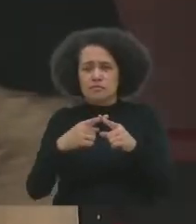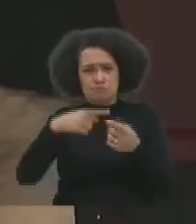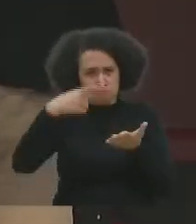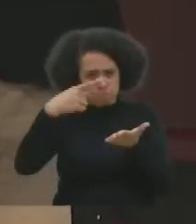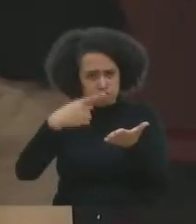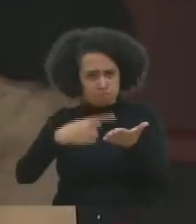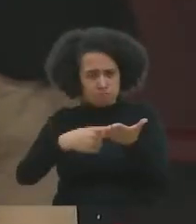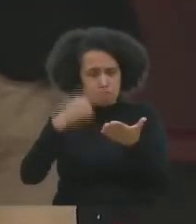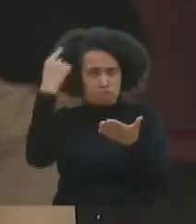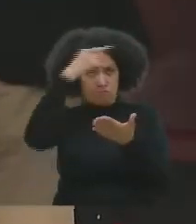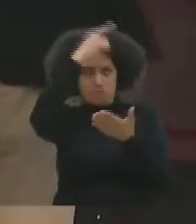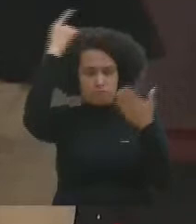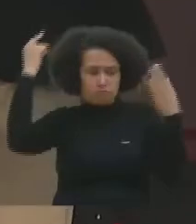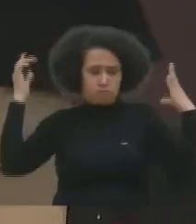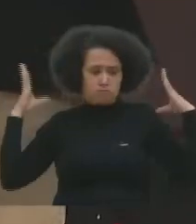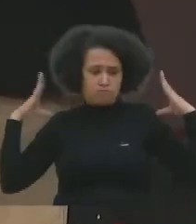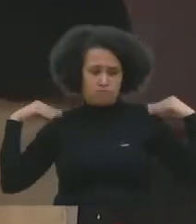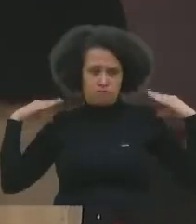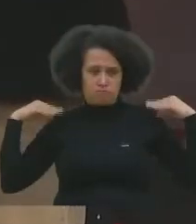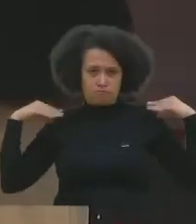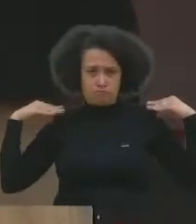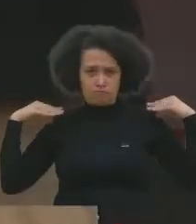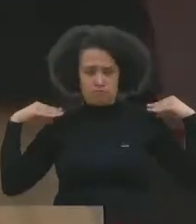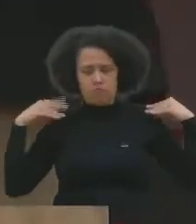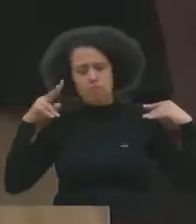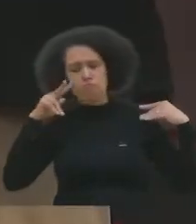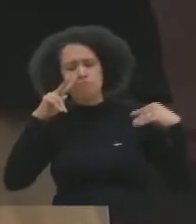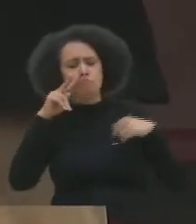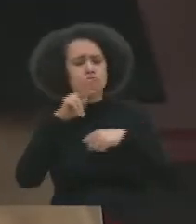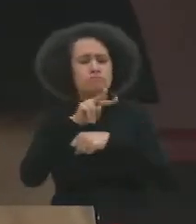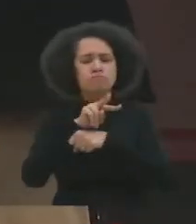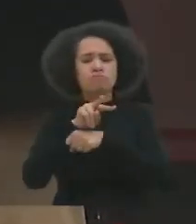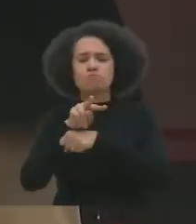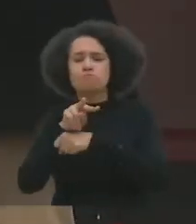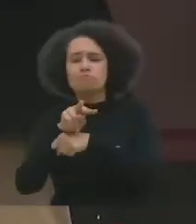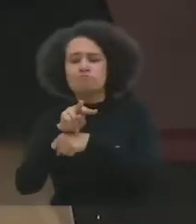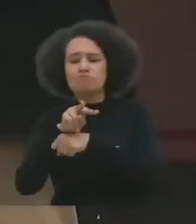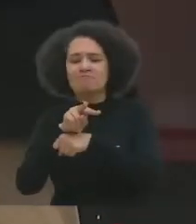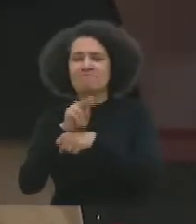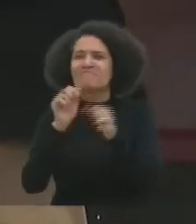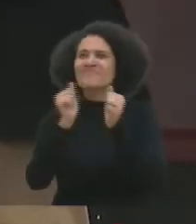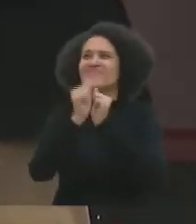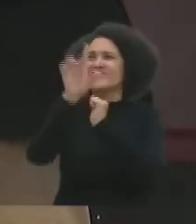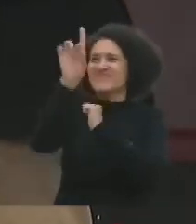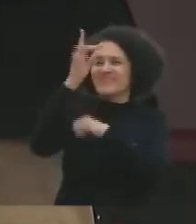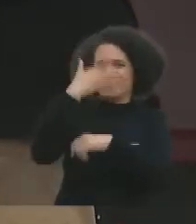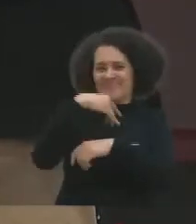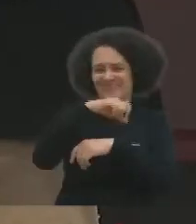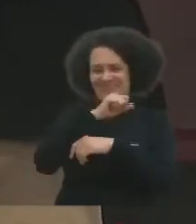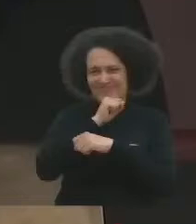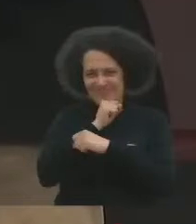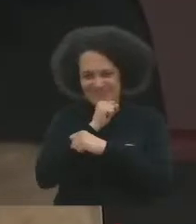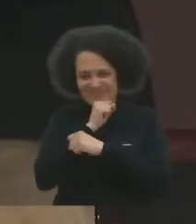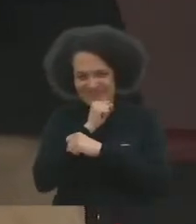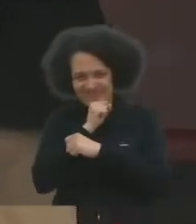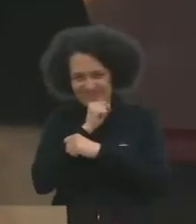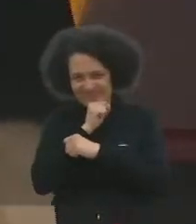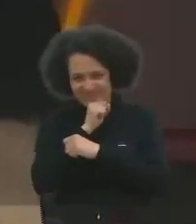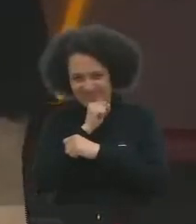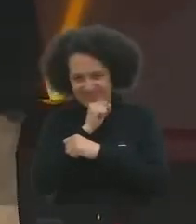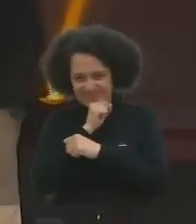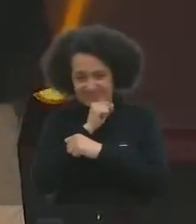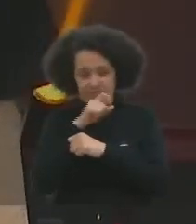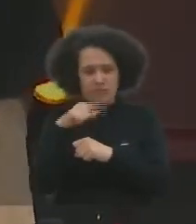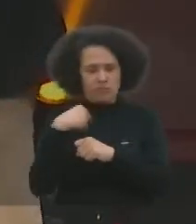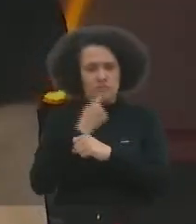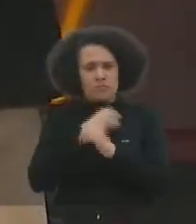anjos do céu estão sempre contemplando, os contemplando diante da face do Pai. Our Catholic Church teaches us about angels. A